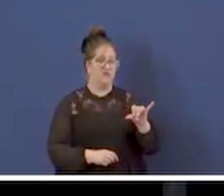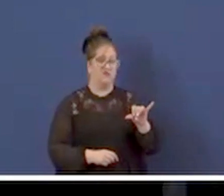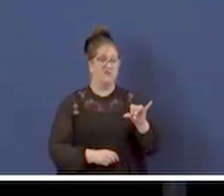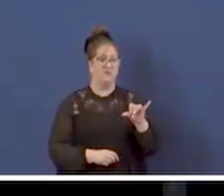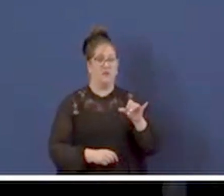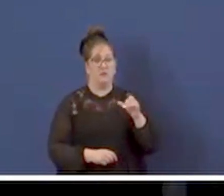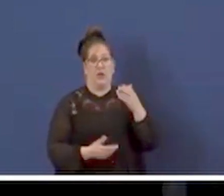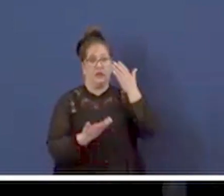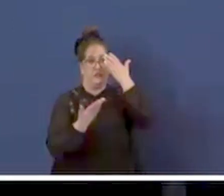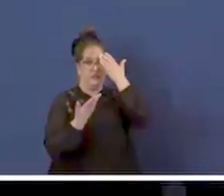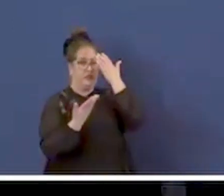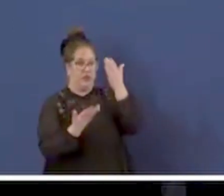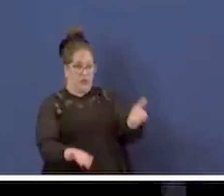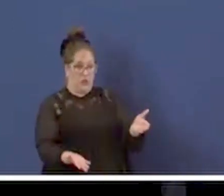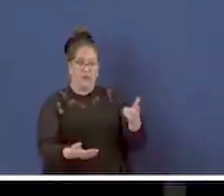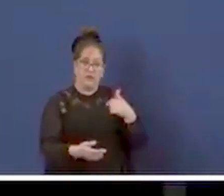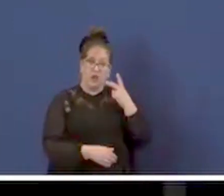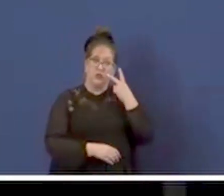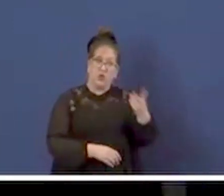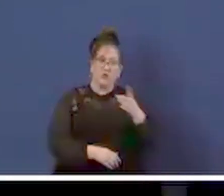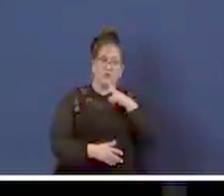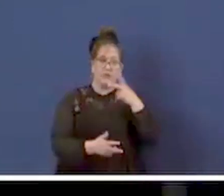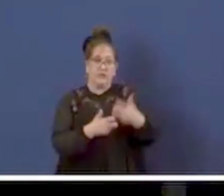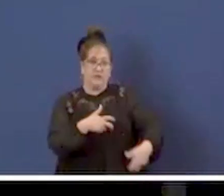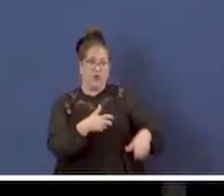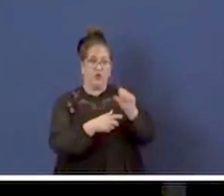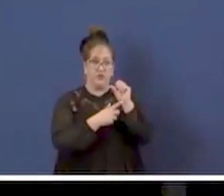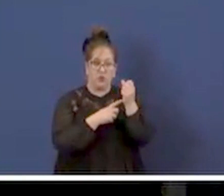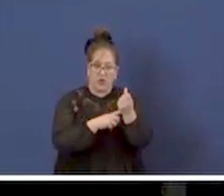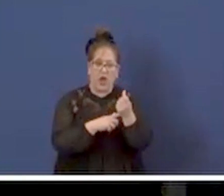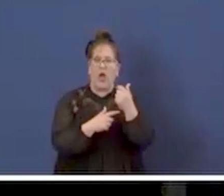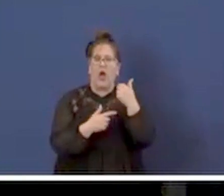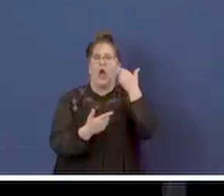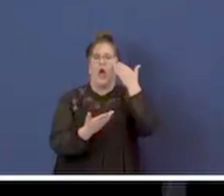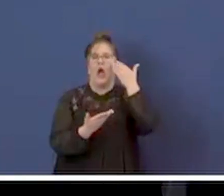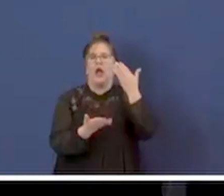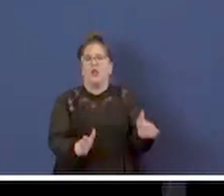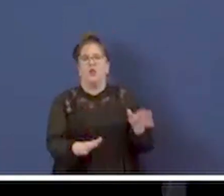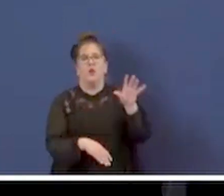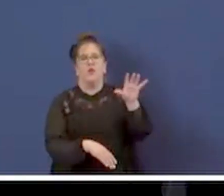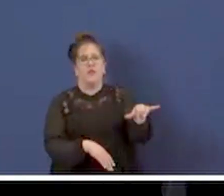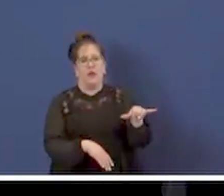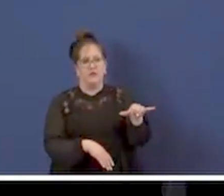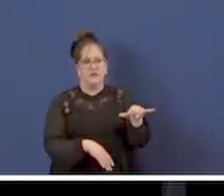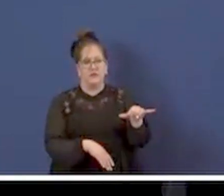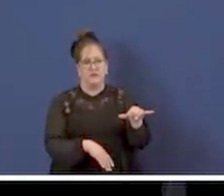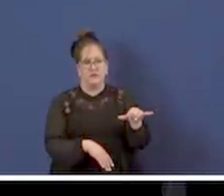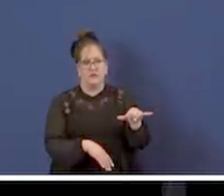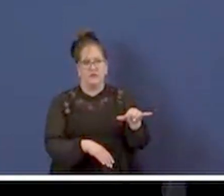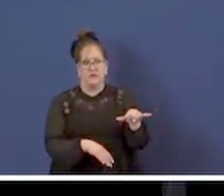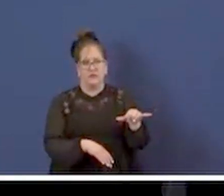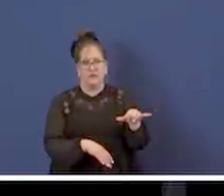because I saw some very, very difficult situations, I didn't know that was the best we'd be treating poor people for